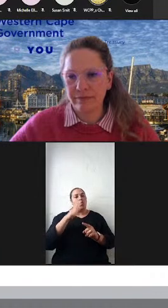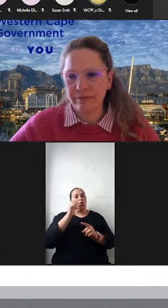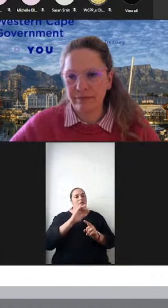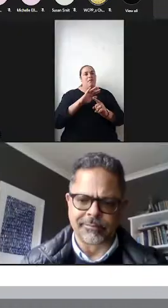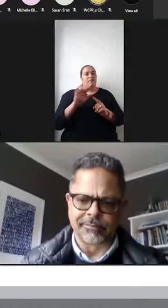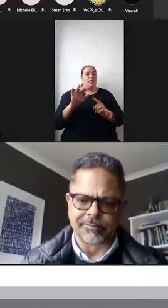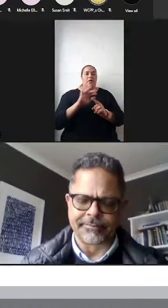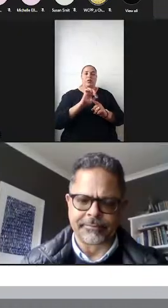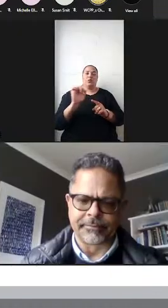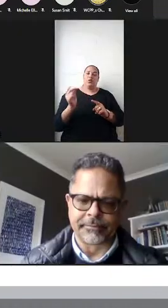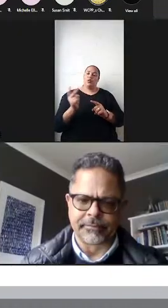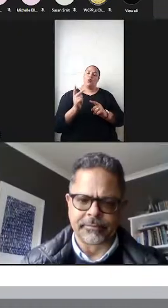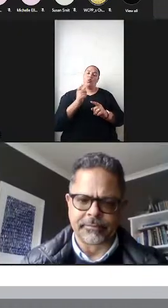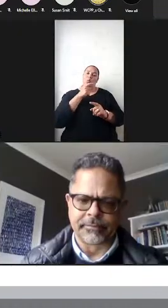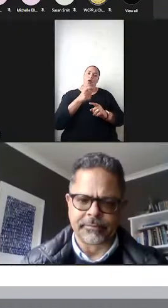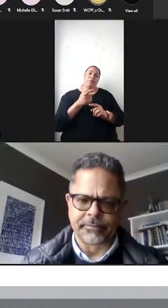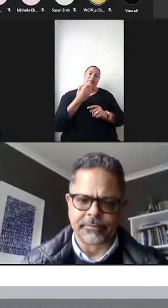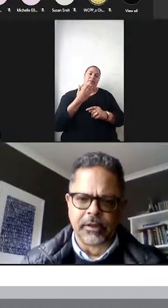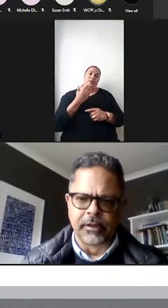two comment on that. Thanks.